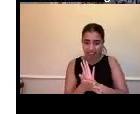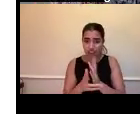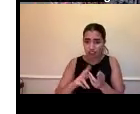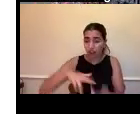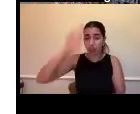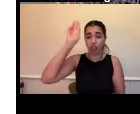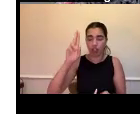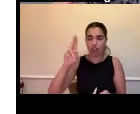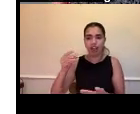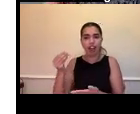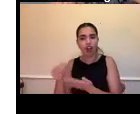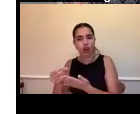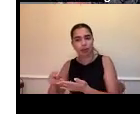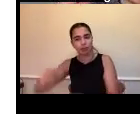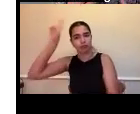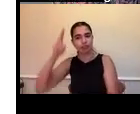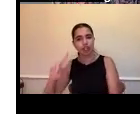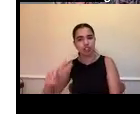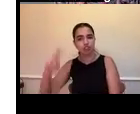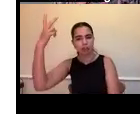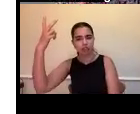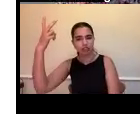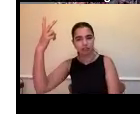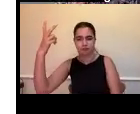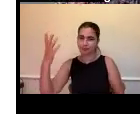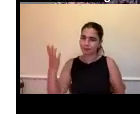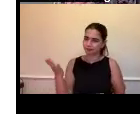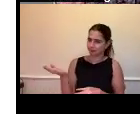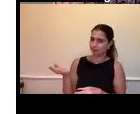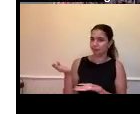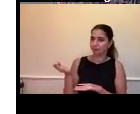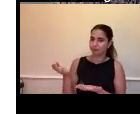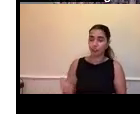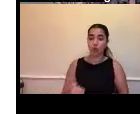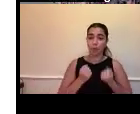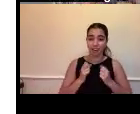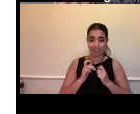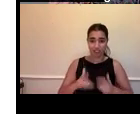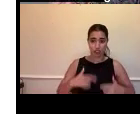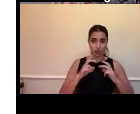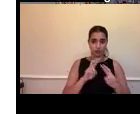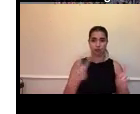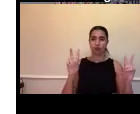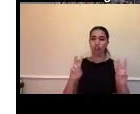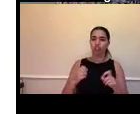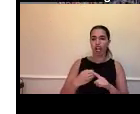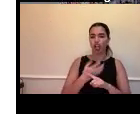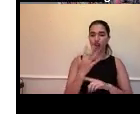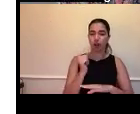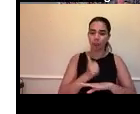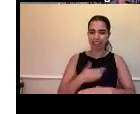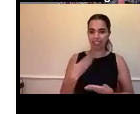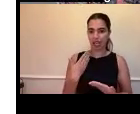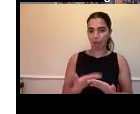the economy doubling. So clearly, in my view, the growth-based obsession